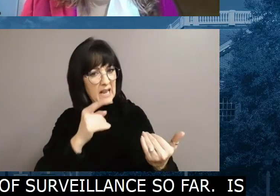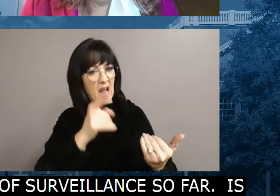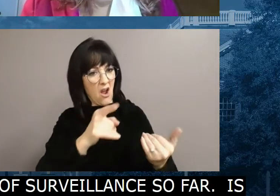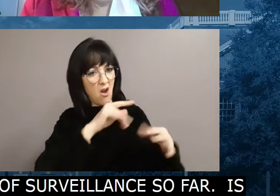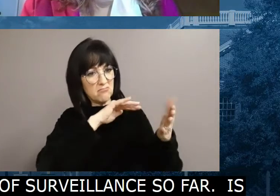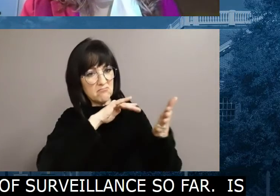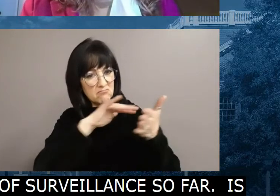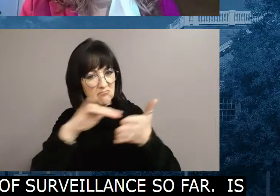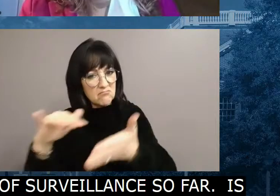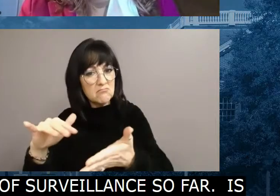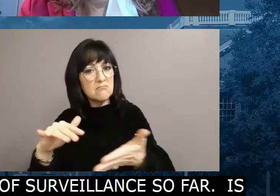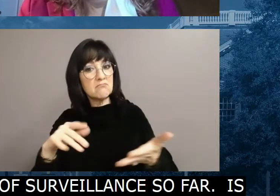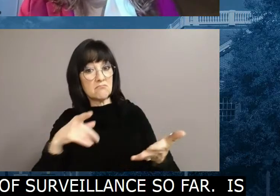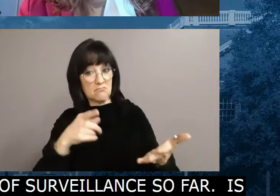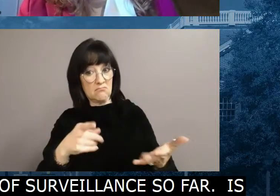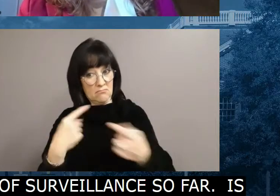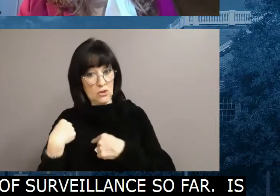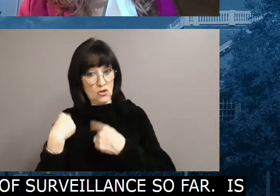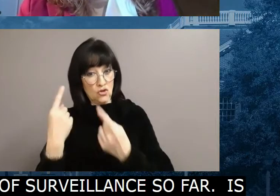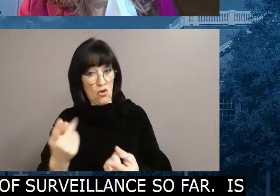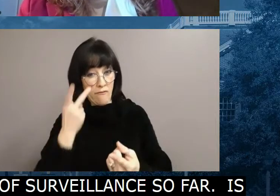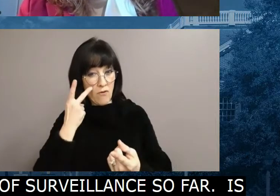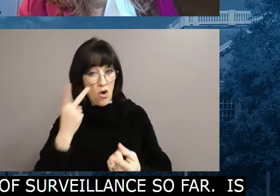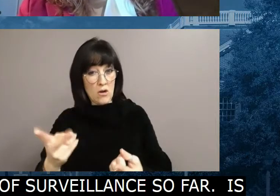point? Dr. Rattay?